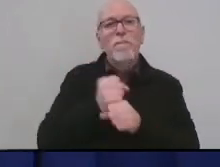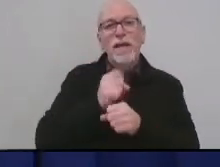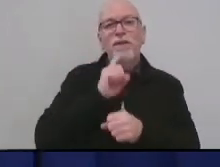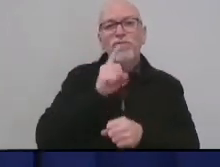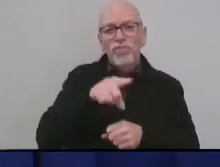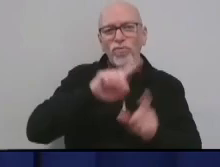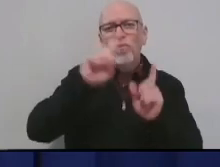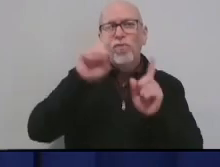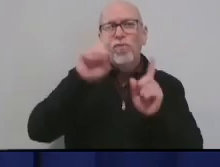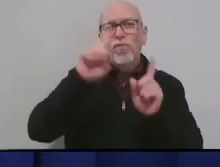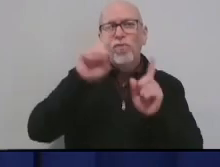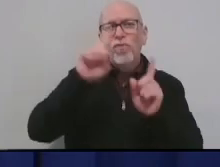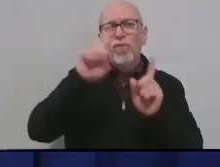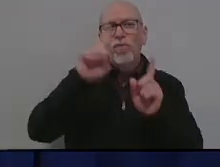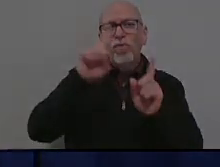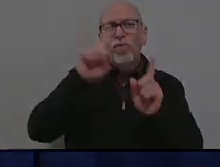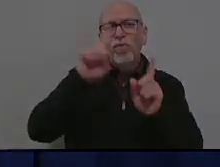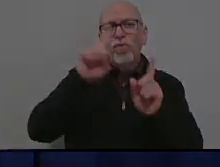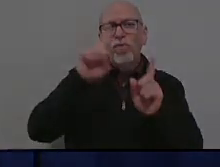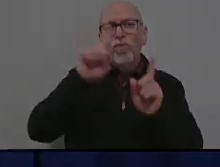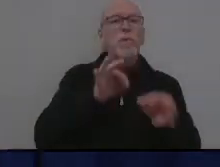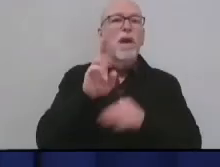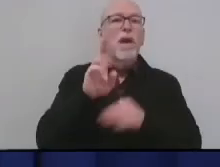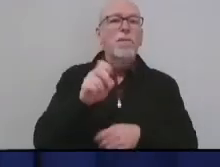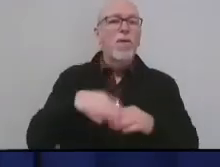sick. Now, Dr.